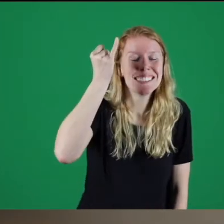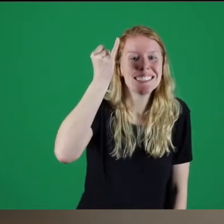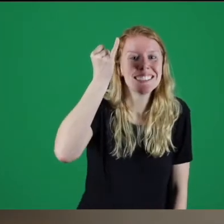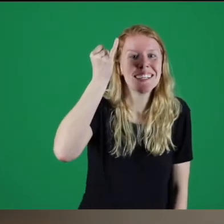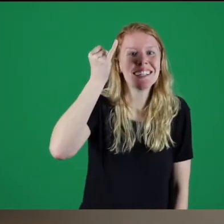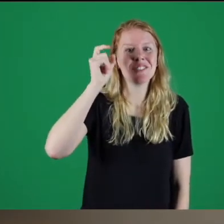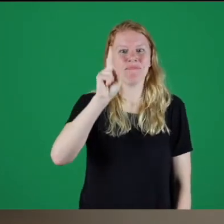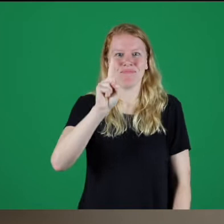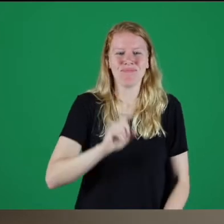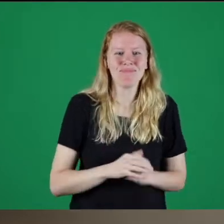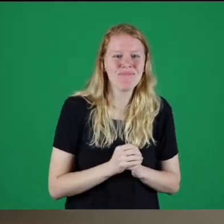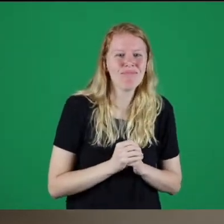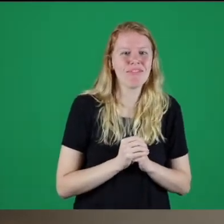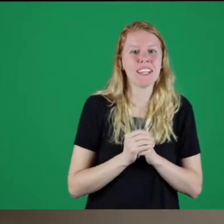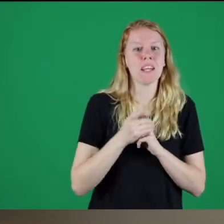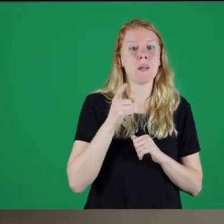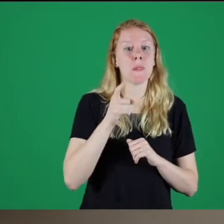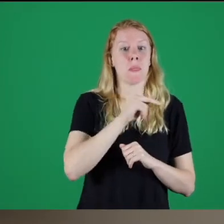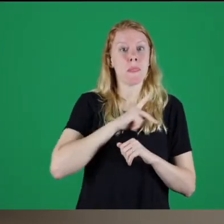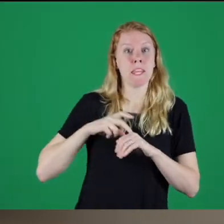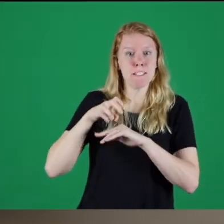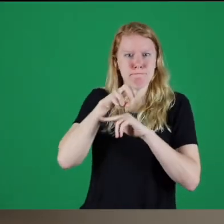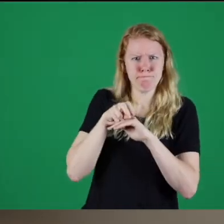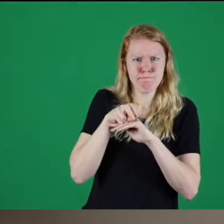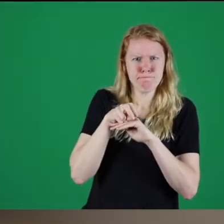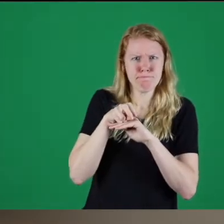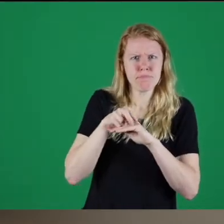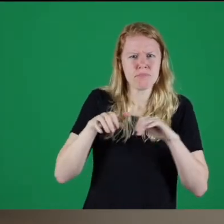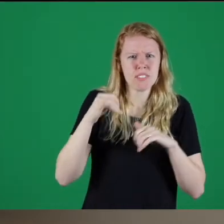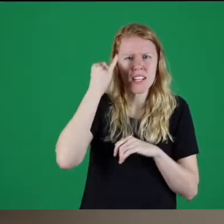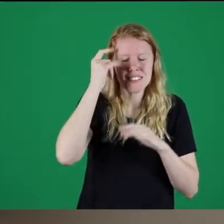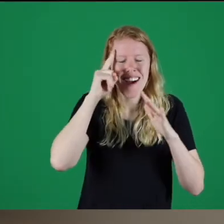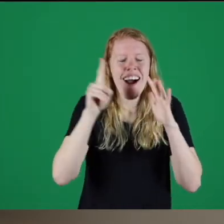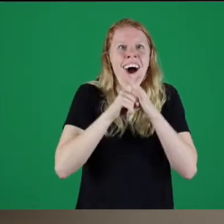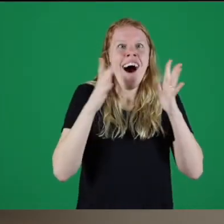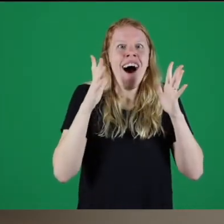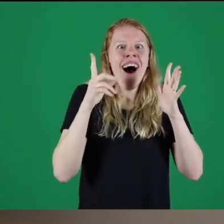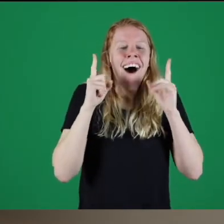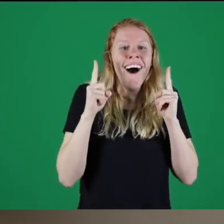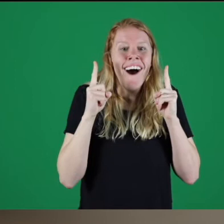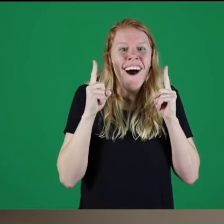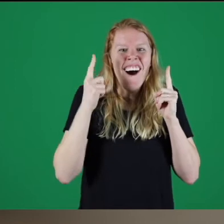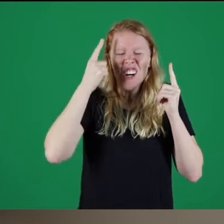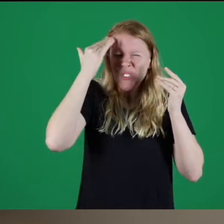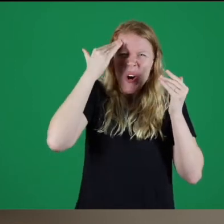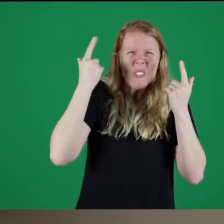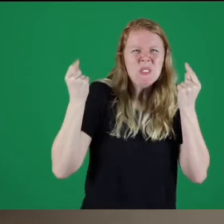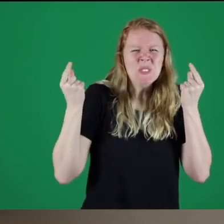he had an idea. The king is sitting on his throne when he gets this idea. He says, I know just what to